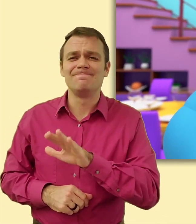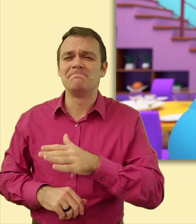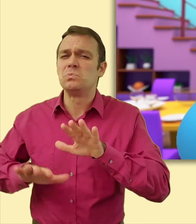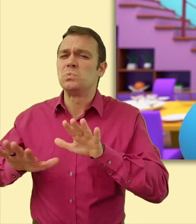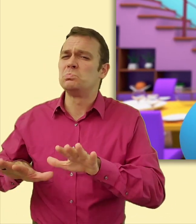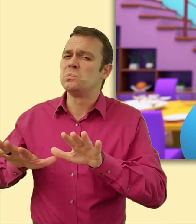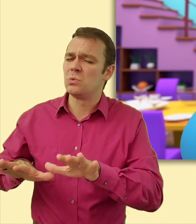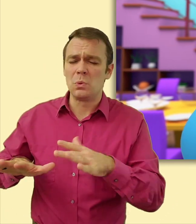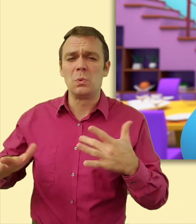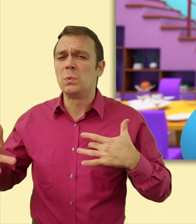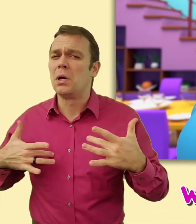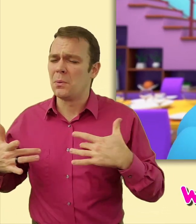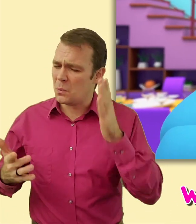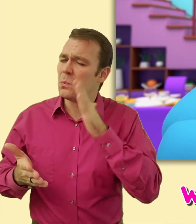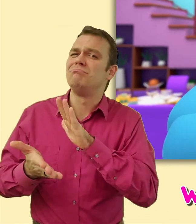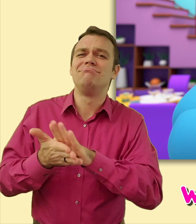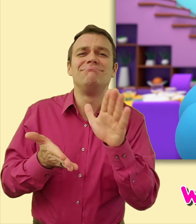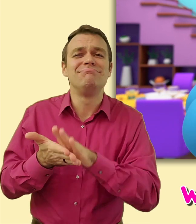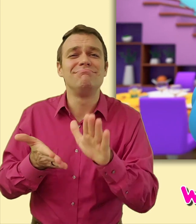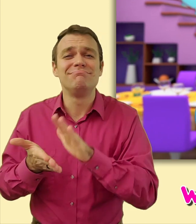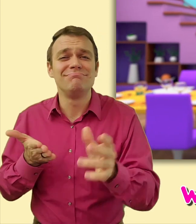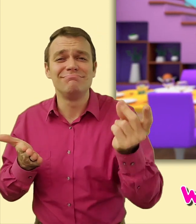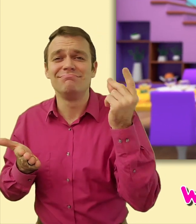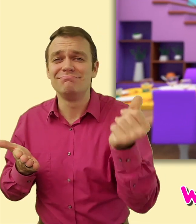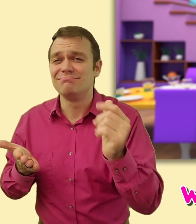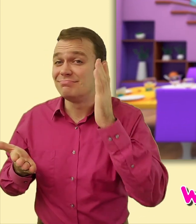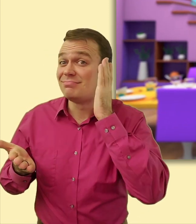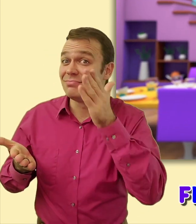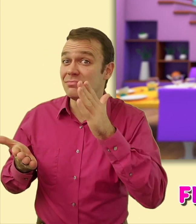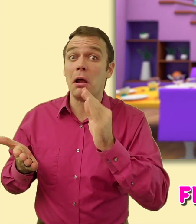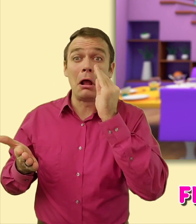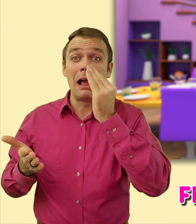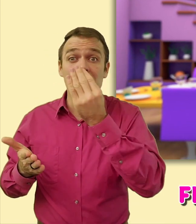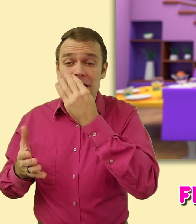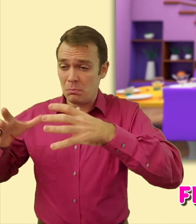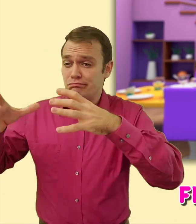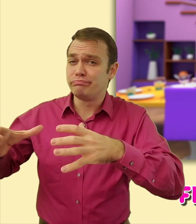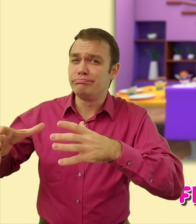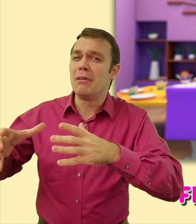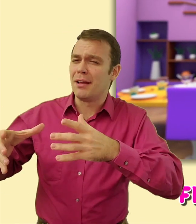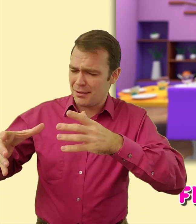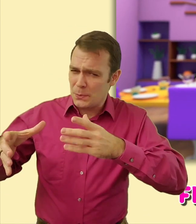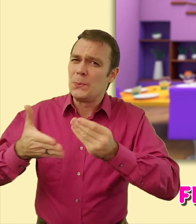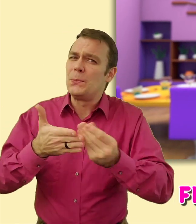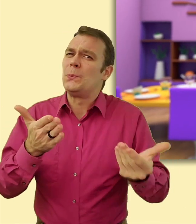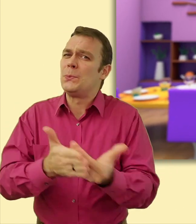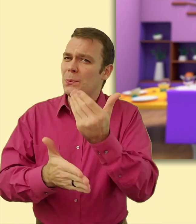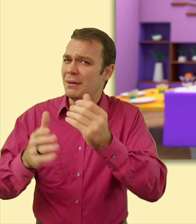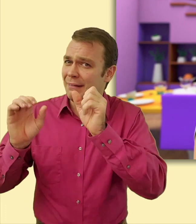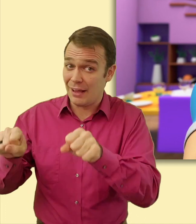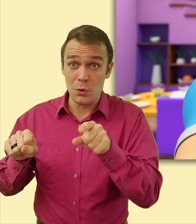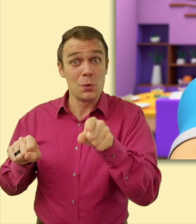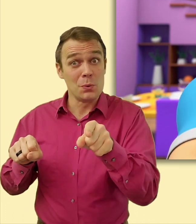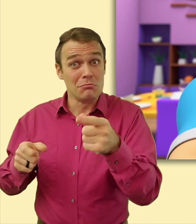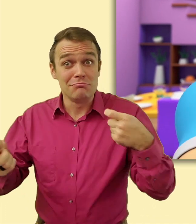Honey, don't worry, we'll clean it up in a hurry. Flower pots can be replaced, but